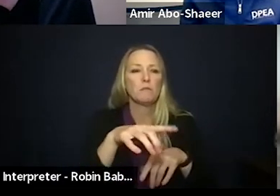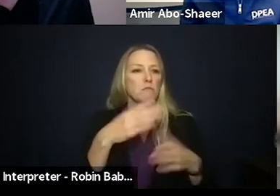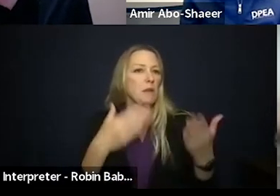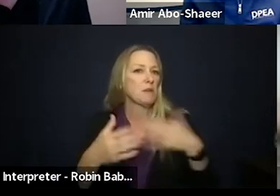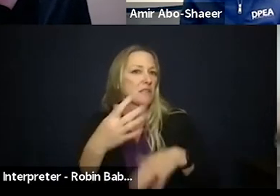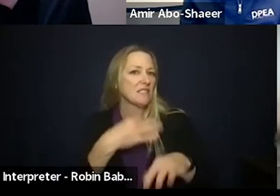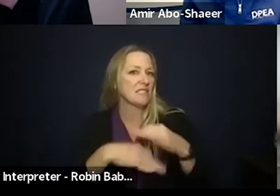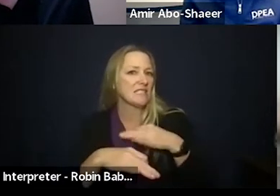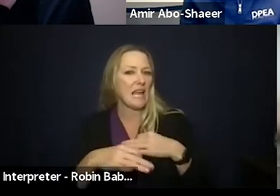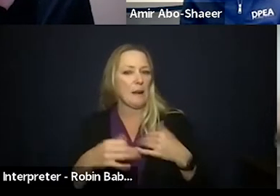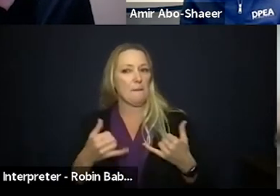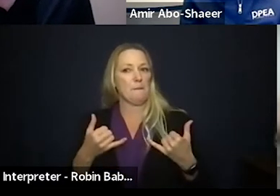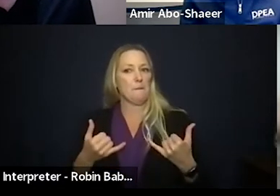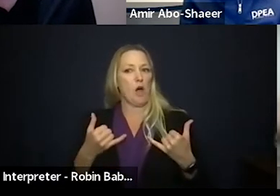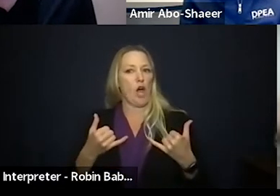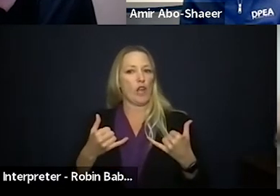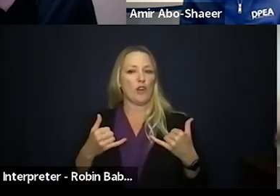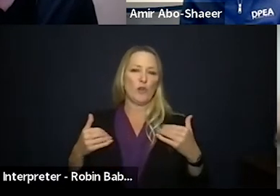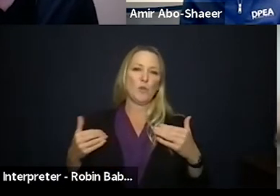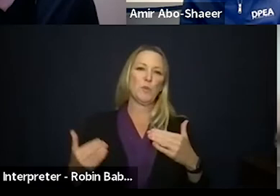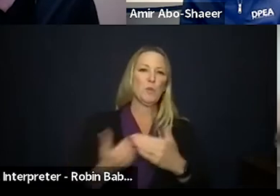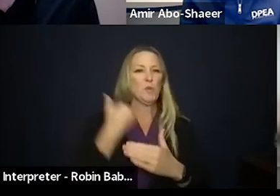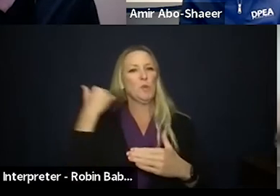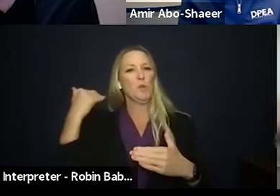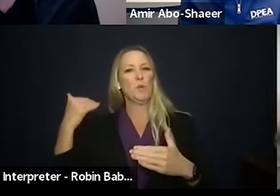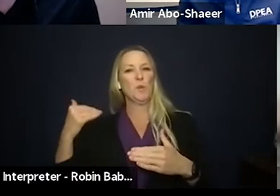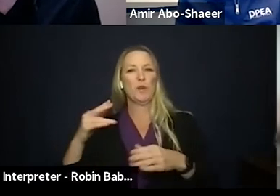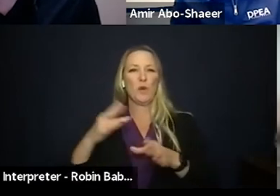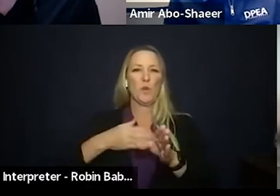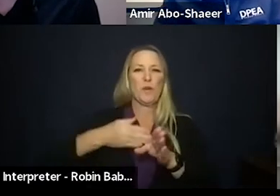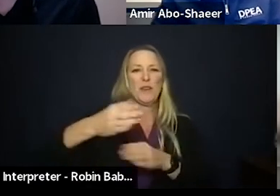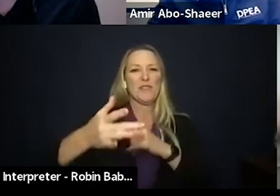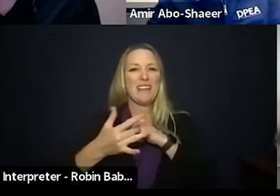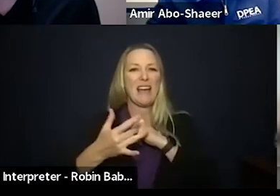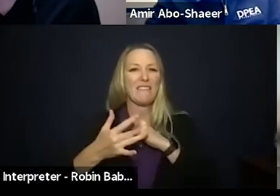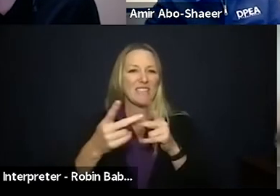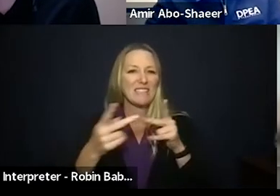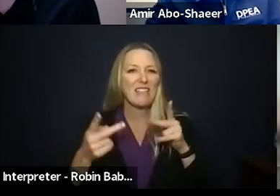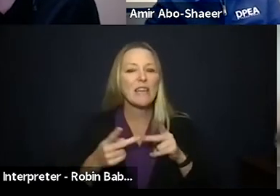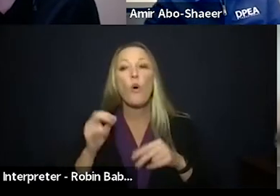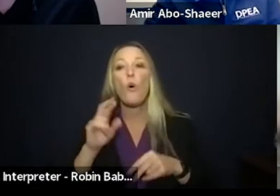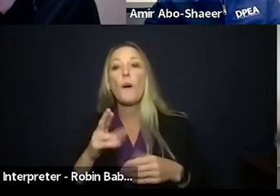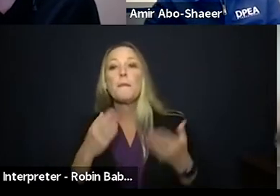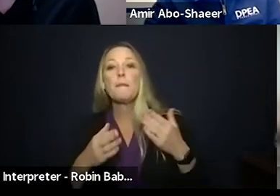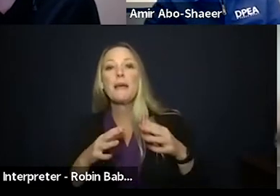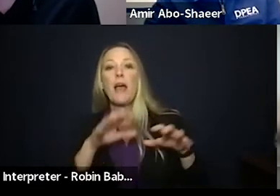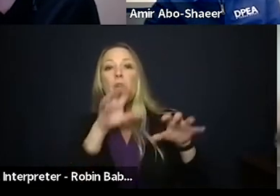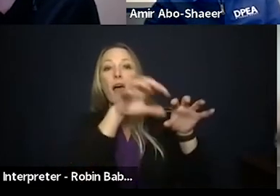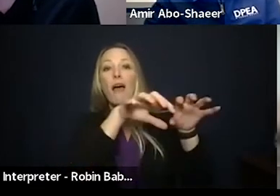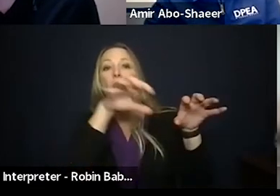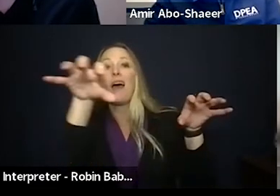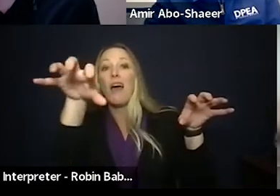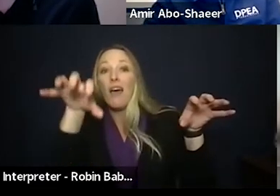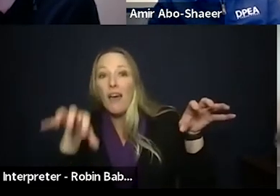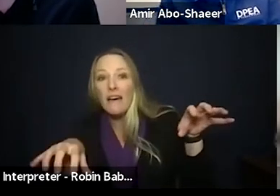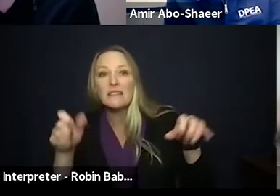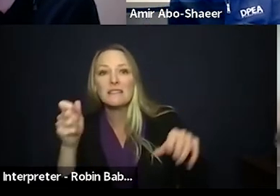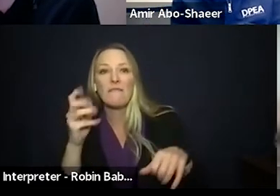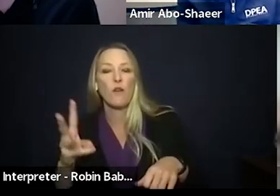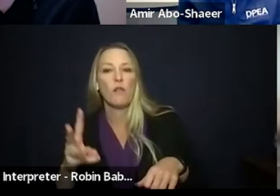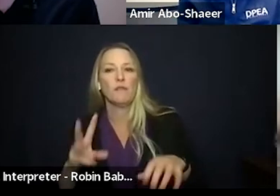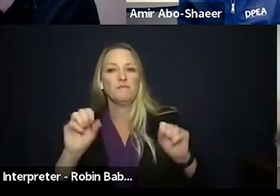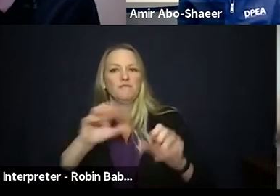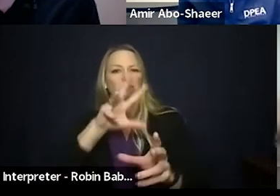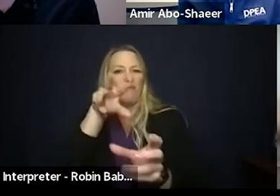state-of-the-art career technical education facility or perhaps facilities incorporating multiple career